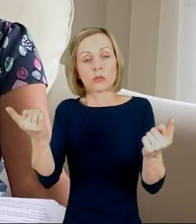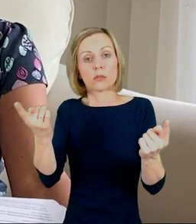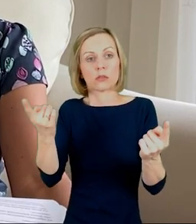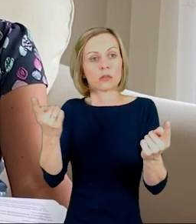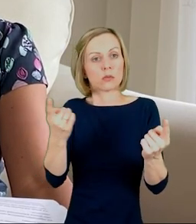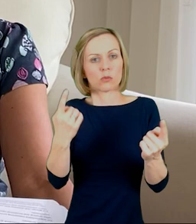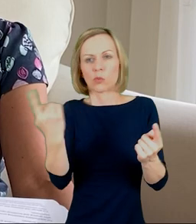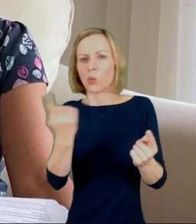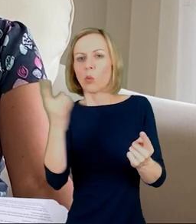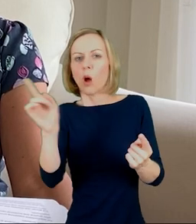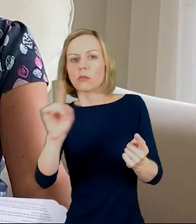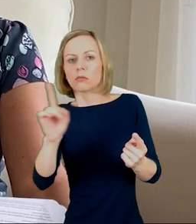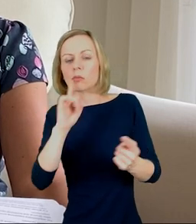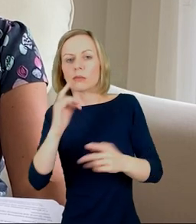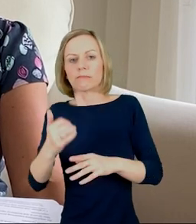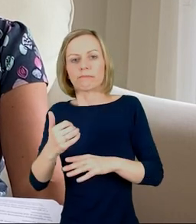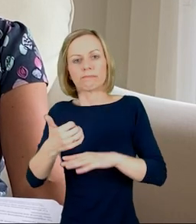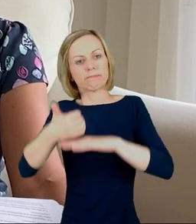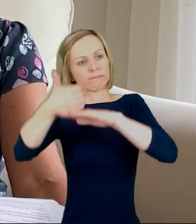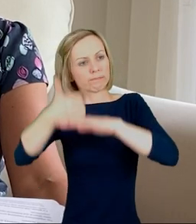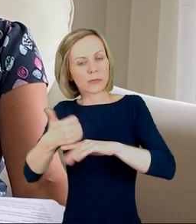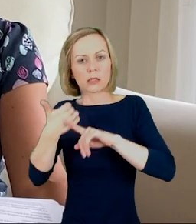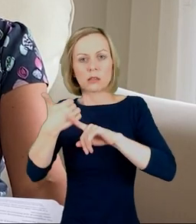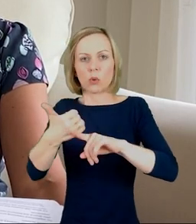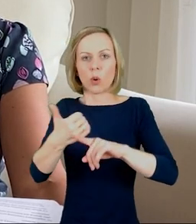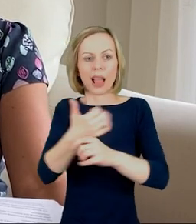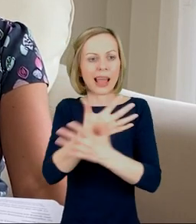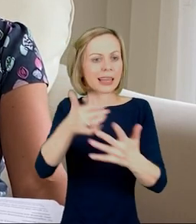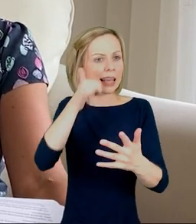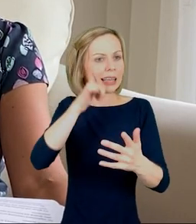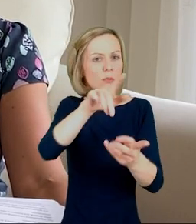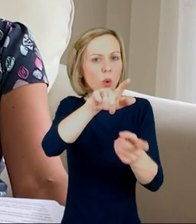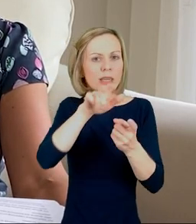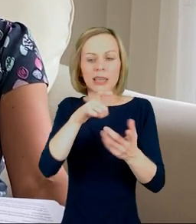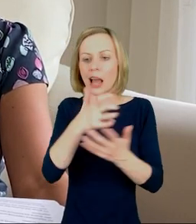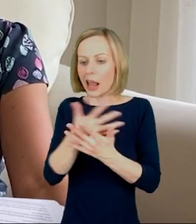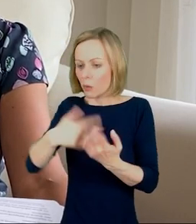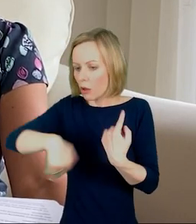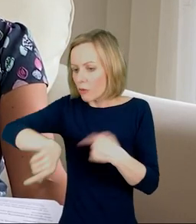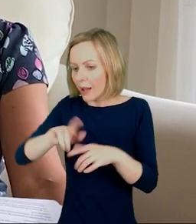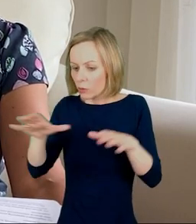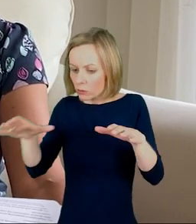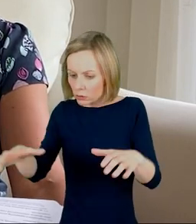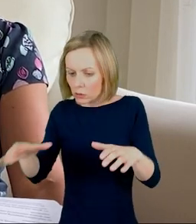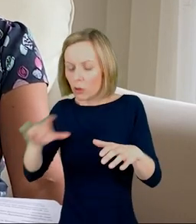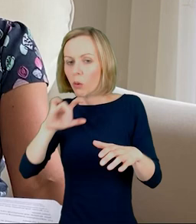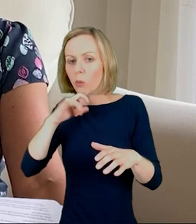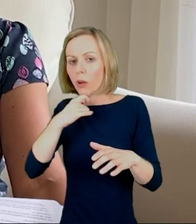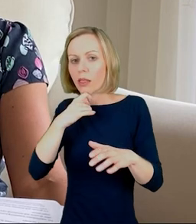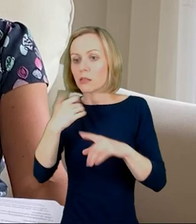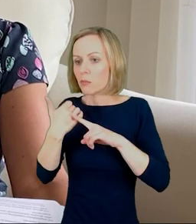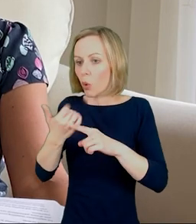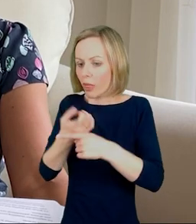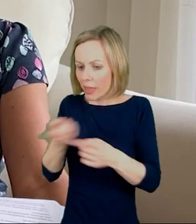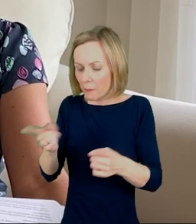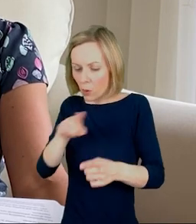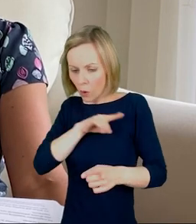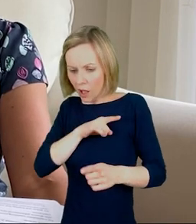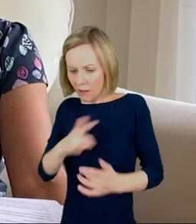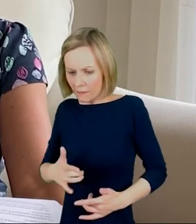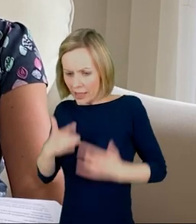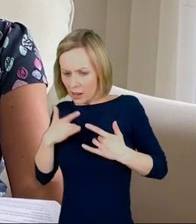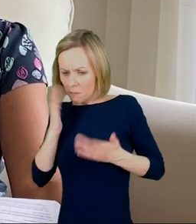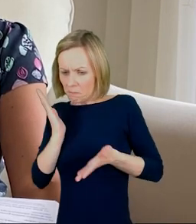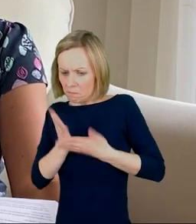for the exploited, and give us eyes to see those around us who may be victims of modern slavery. May we have the courage